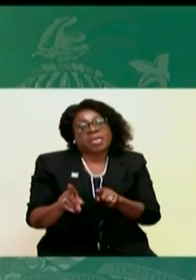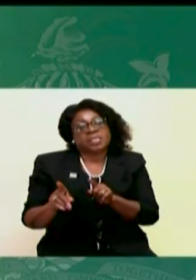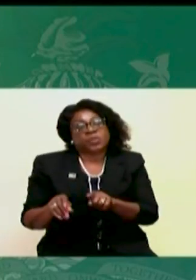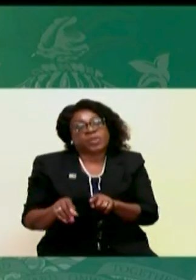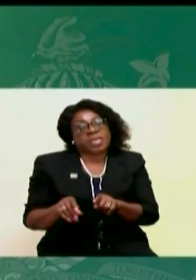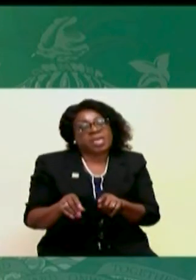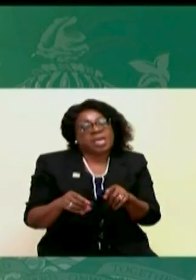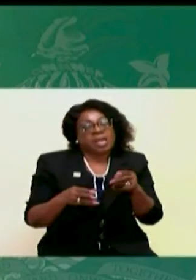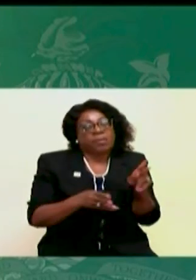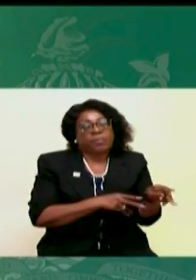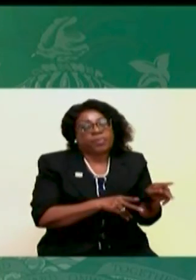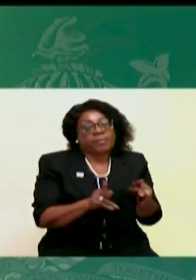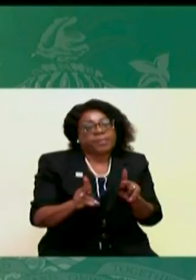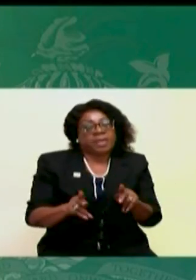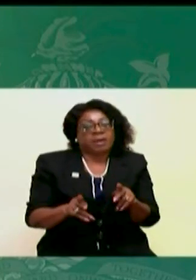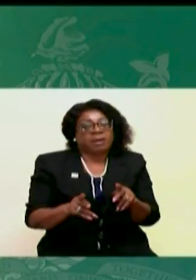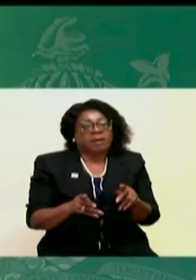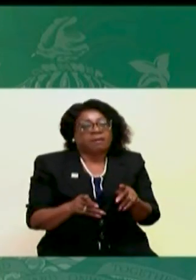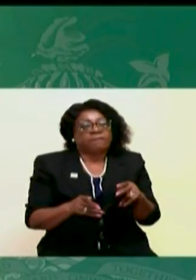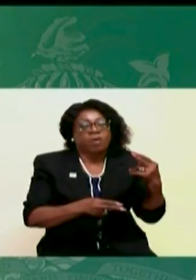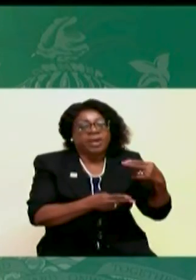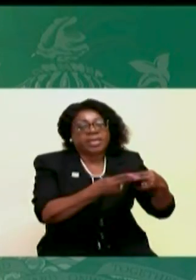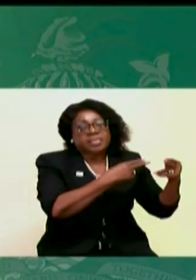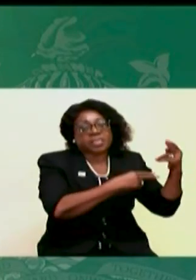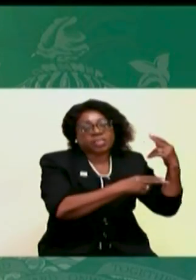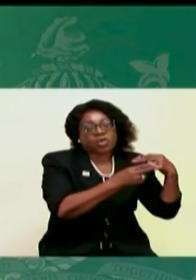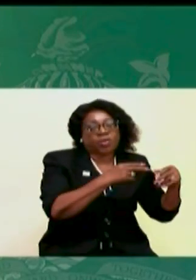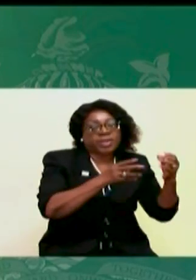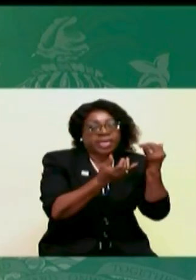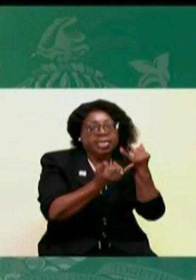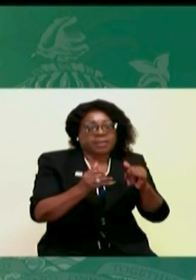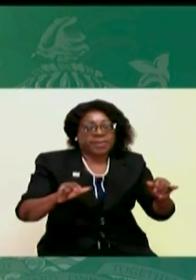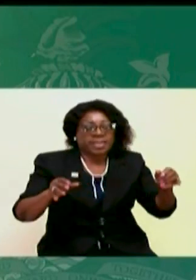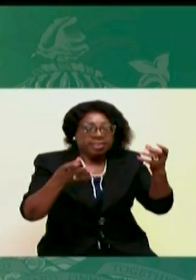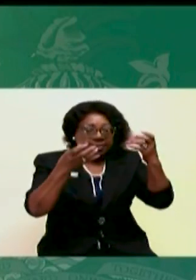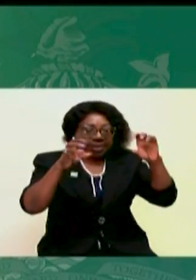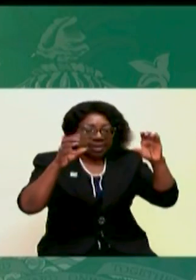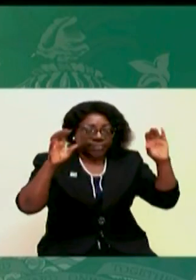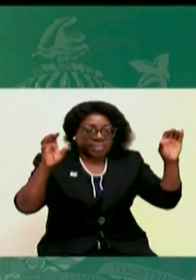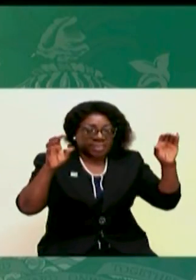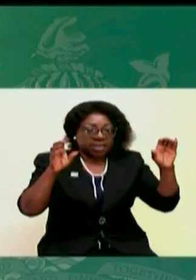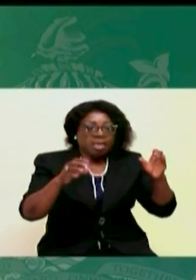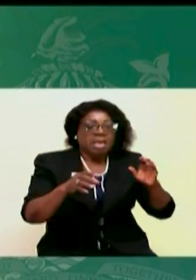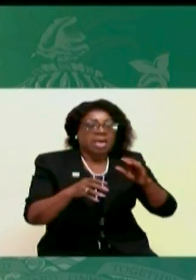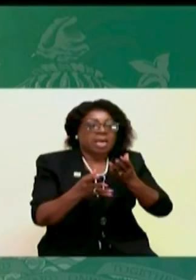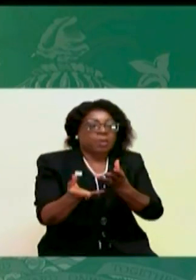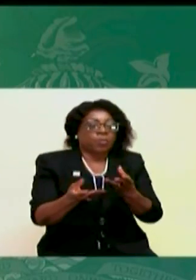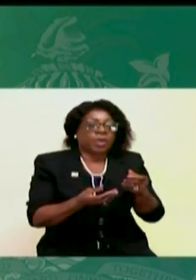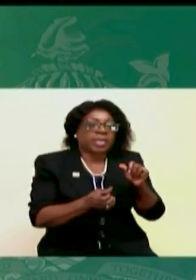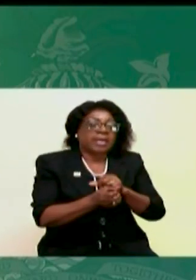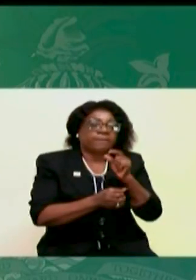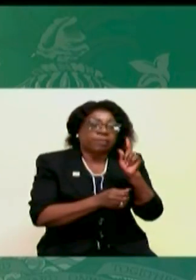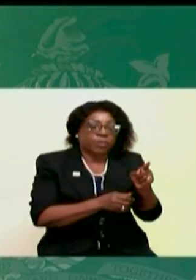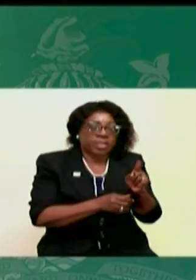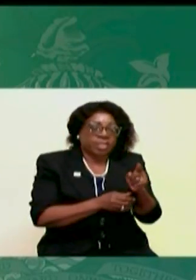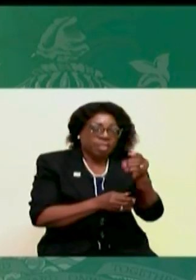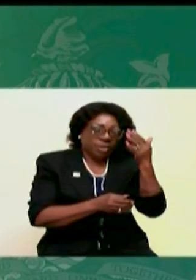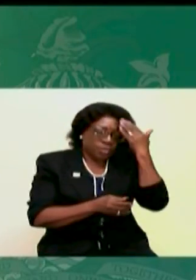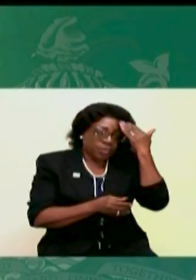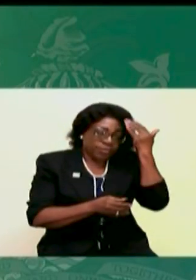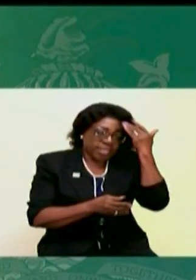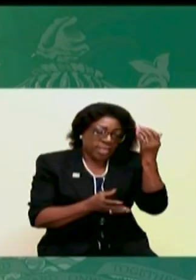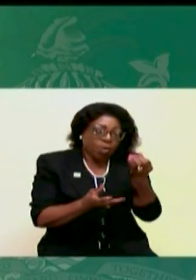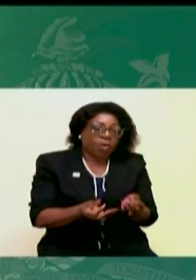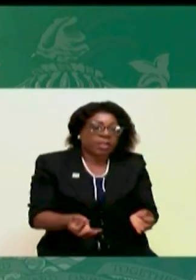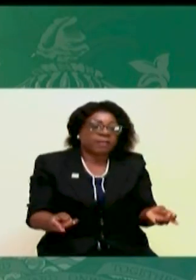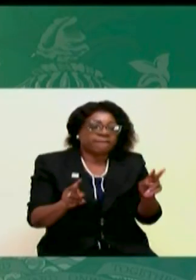independence celebration, Madam Speaker, I would like to encourage everyone to reflect on the values, the traditions, and